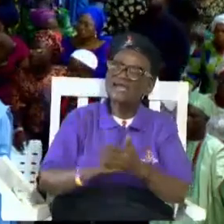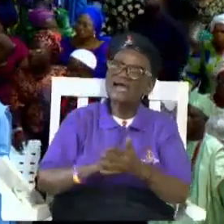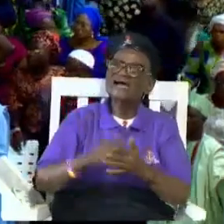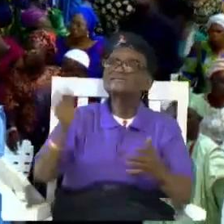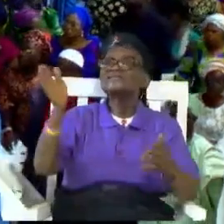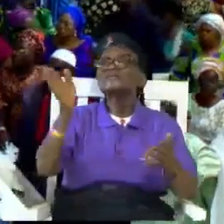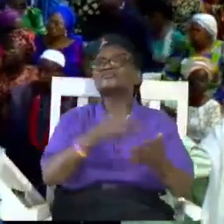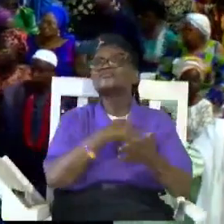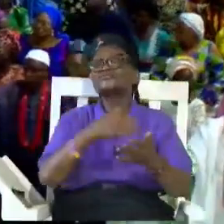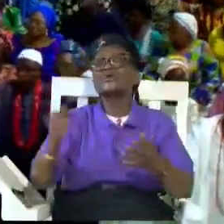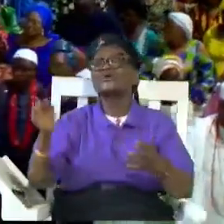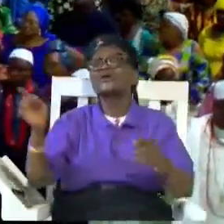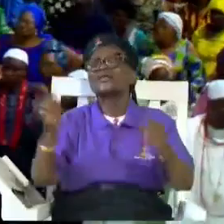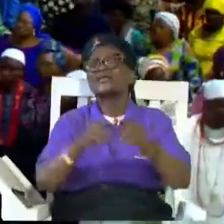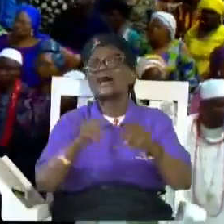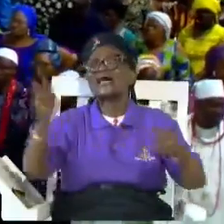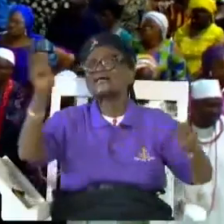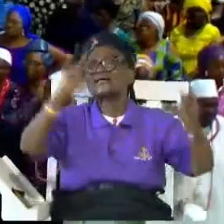Warriors